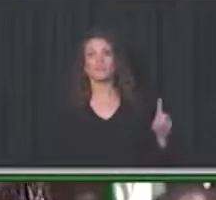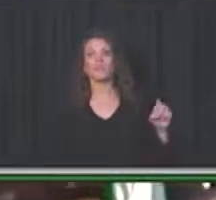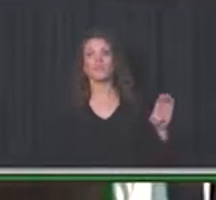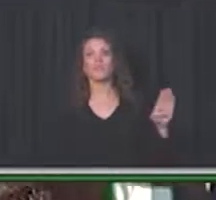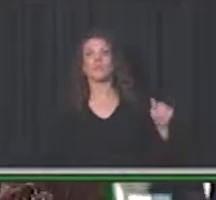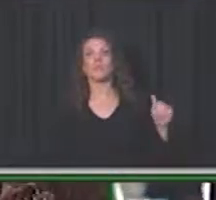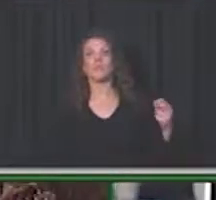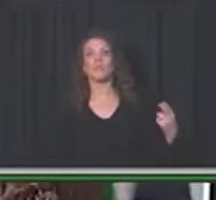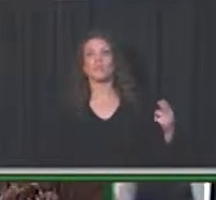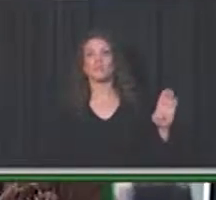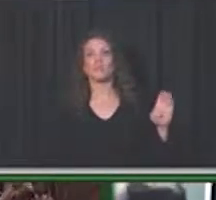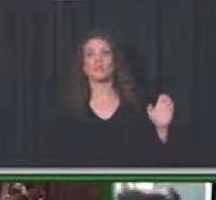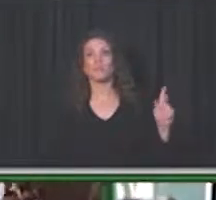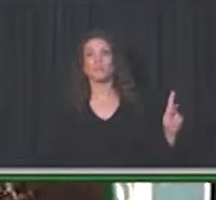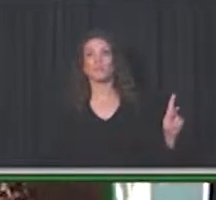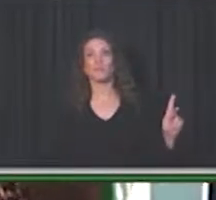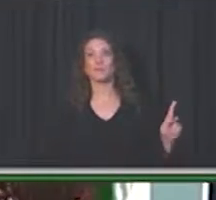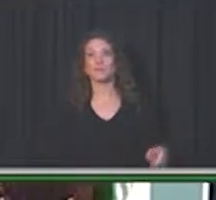Beck.